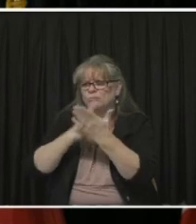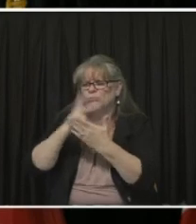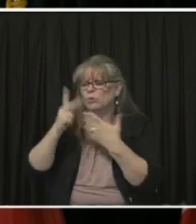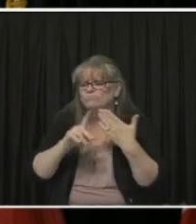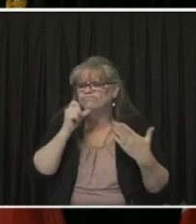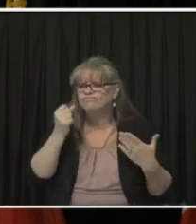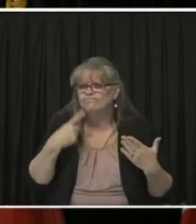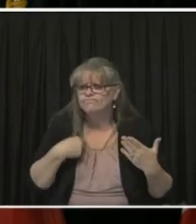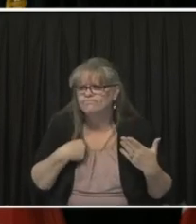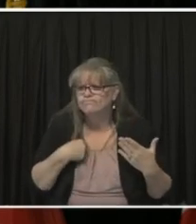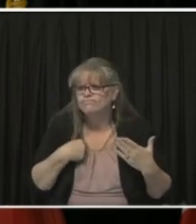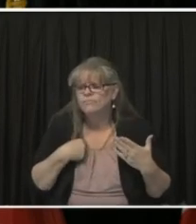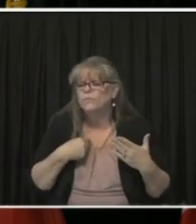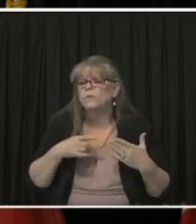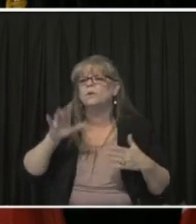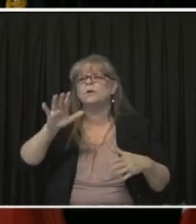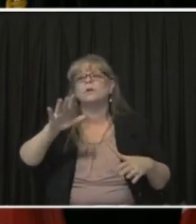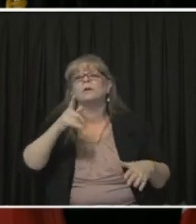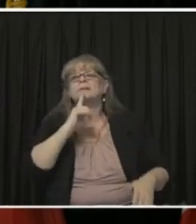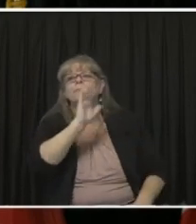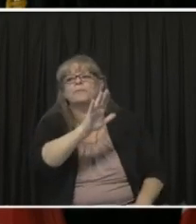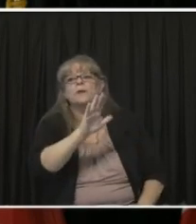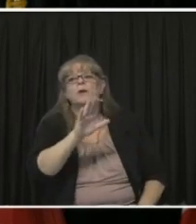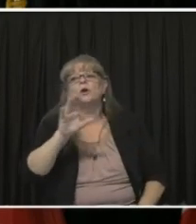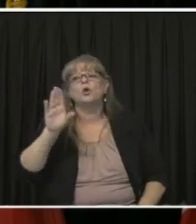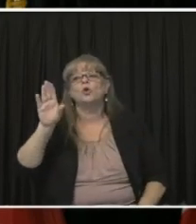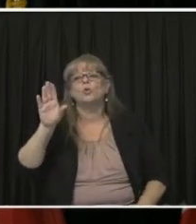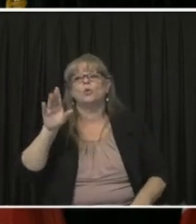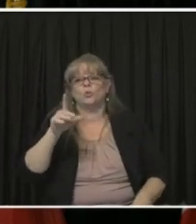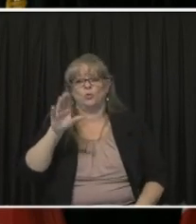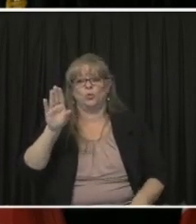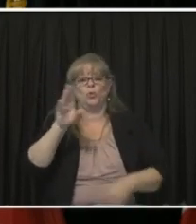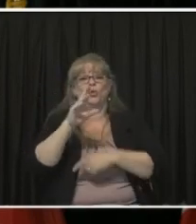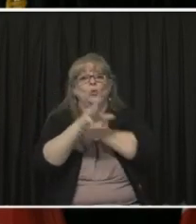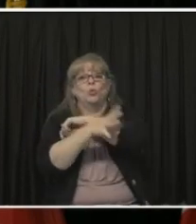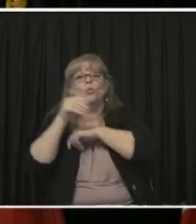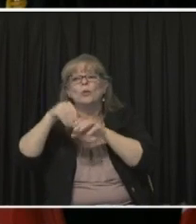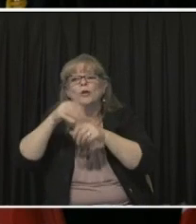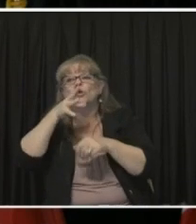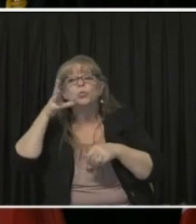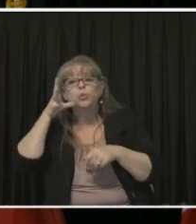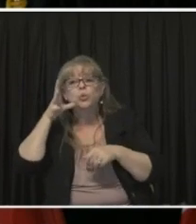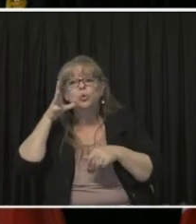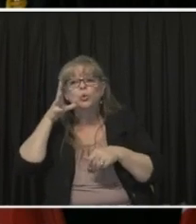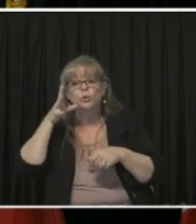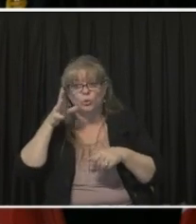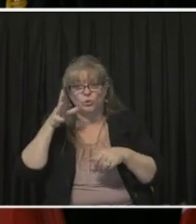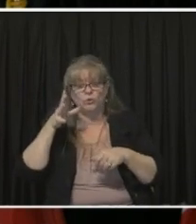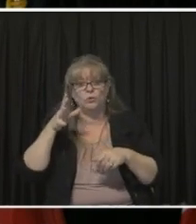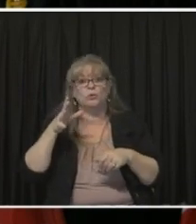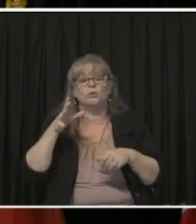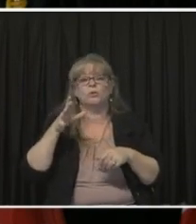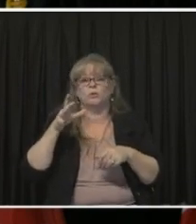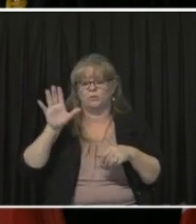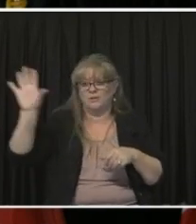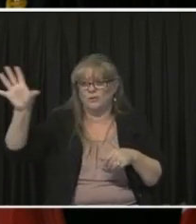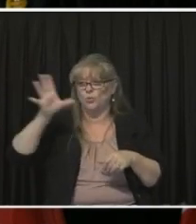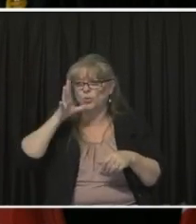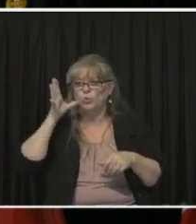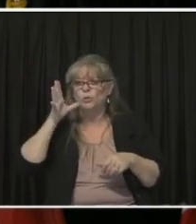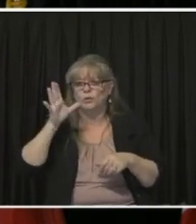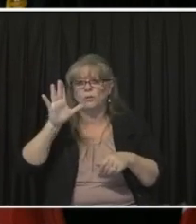Specifically, the Rural Jumpstart bill that was already out of the House and now in the Senate. It calls